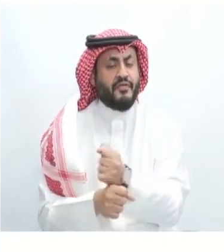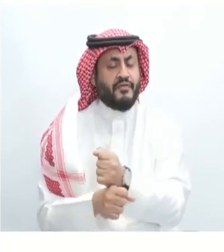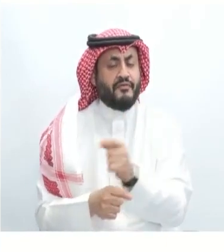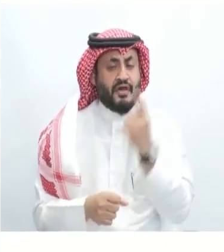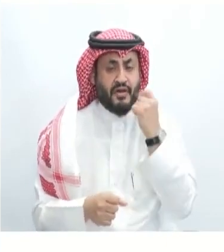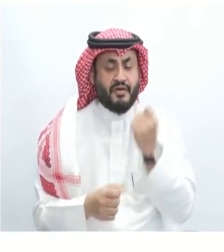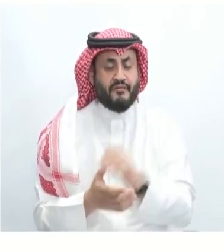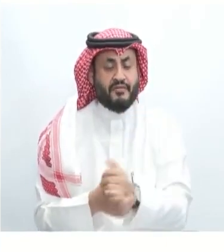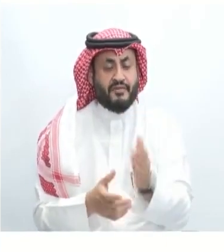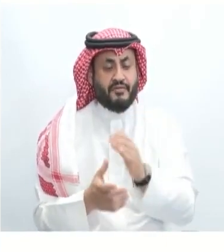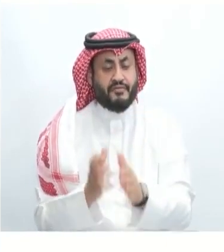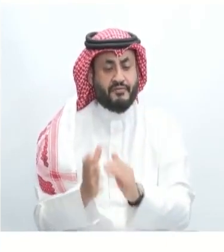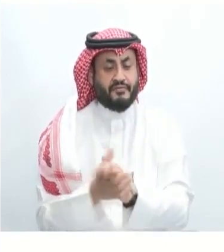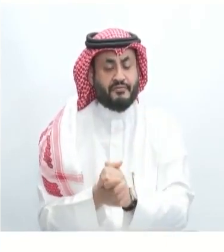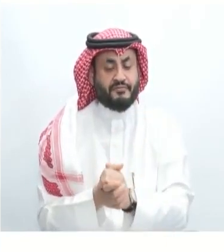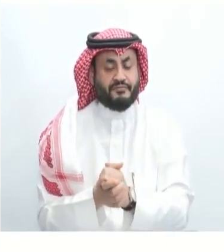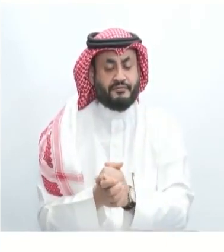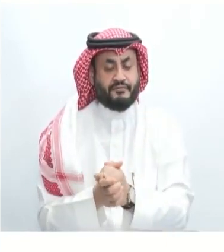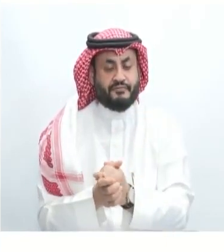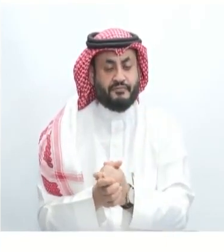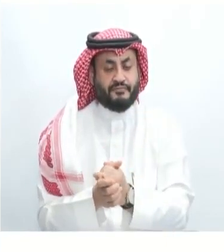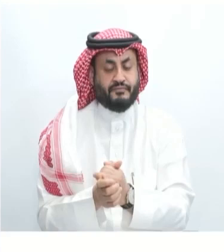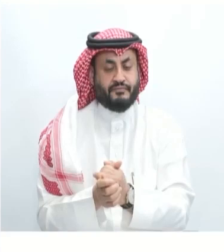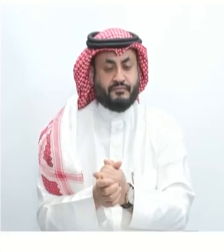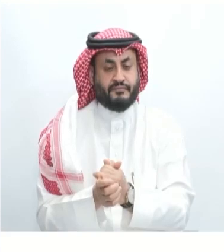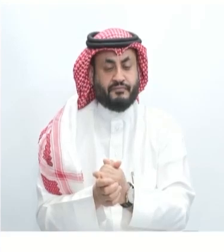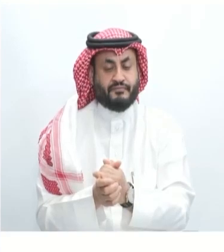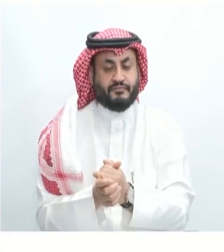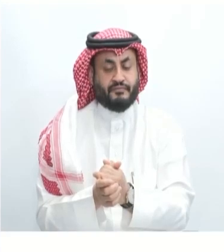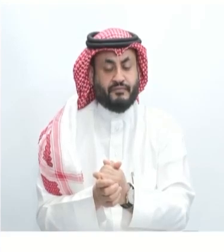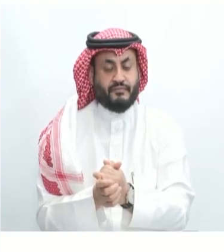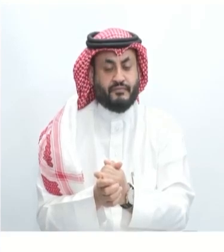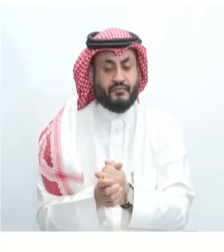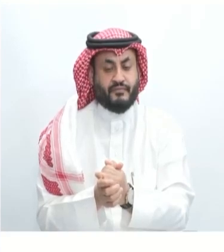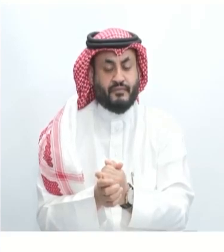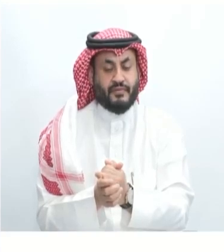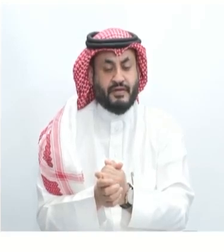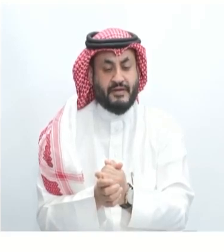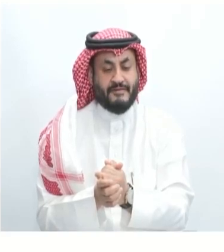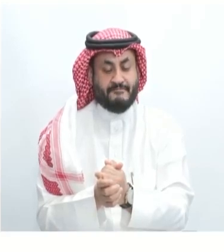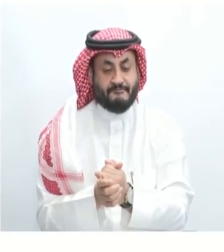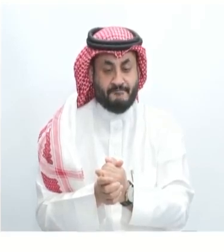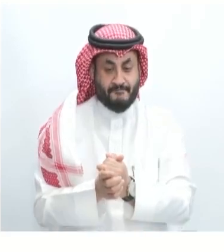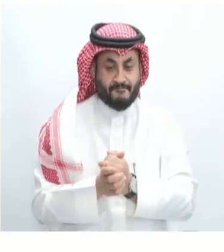to say if you live healthy life or not after you doing the healthy life test.